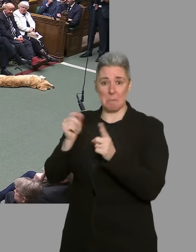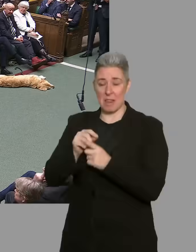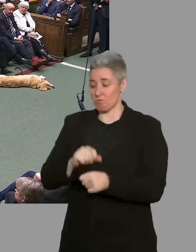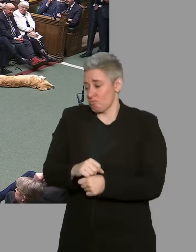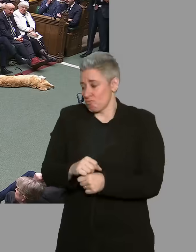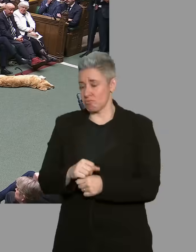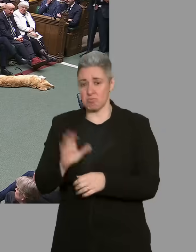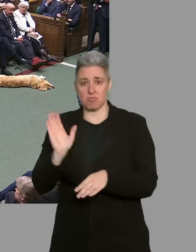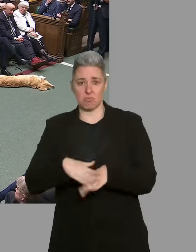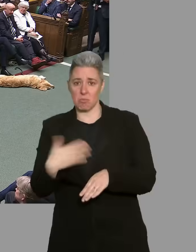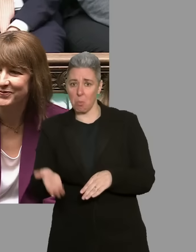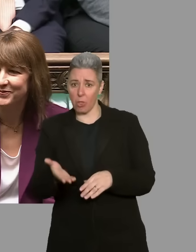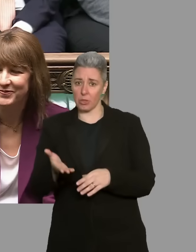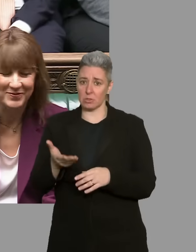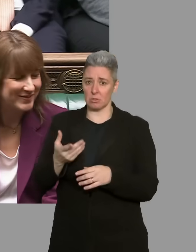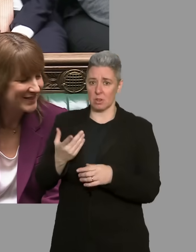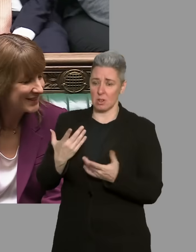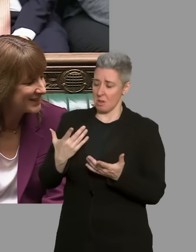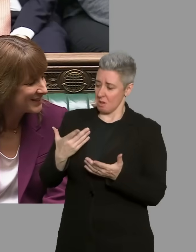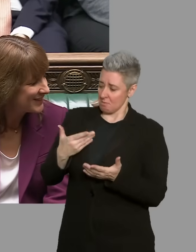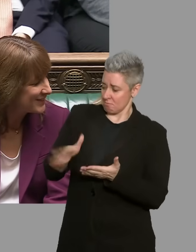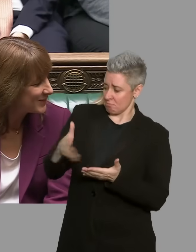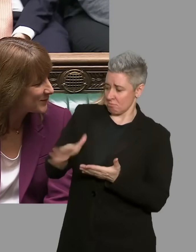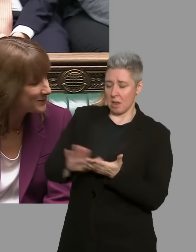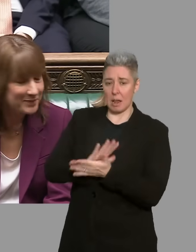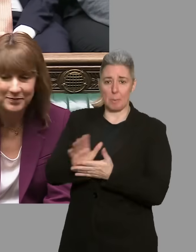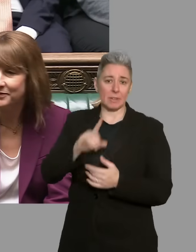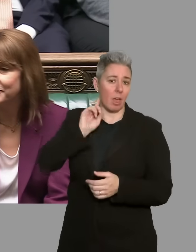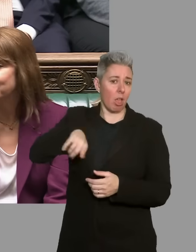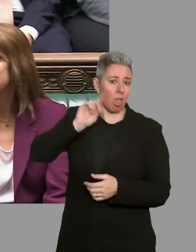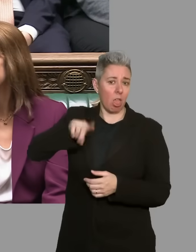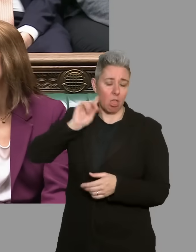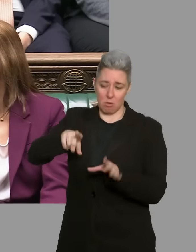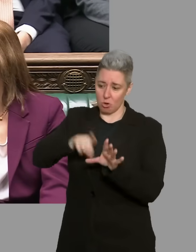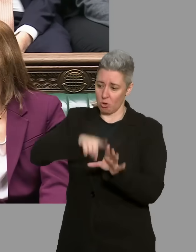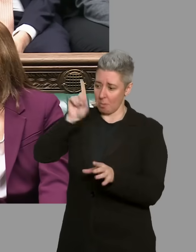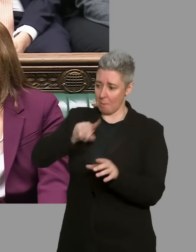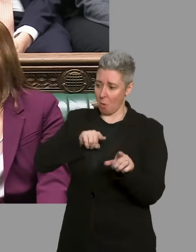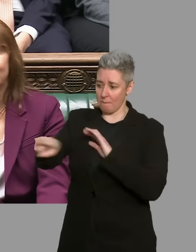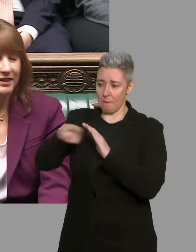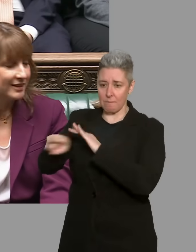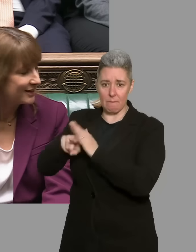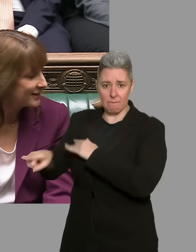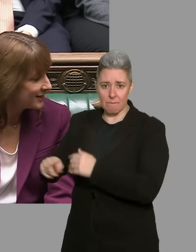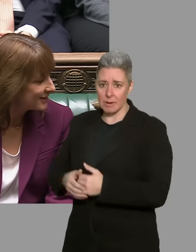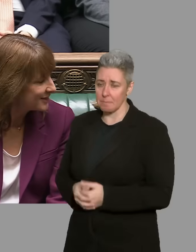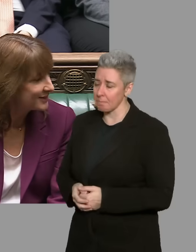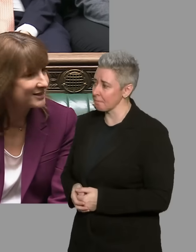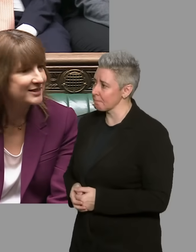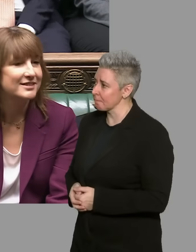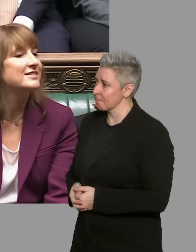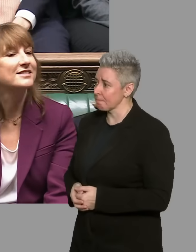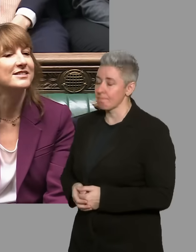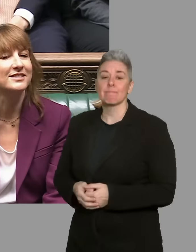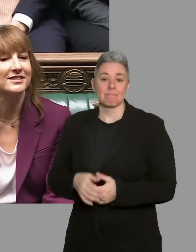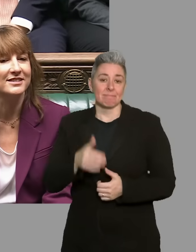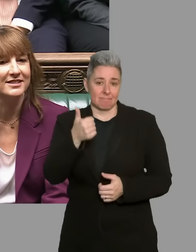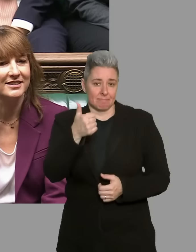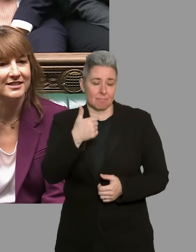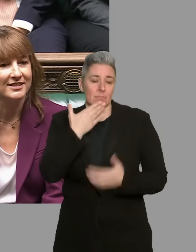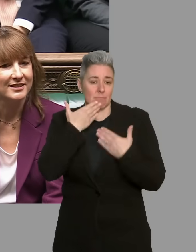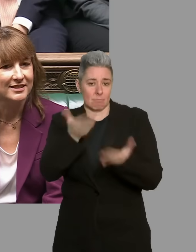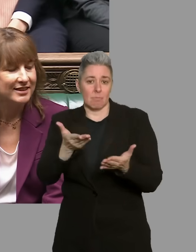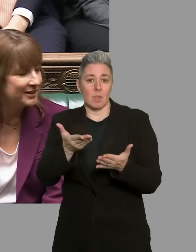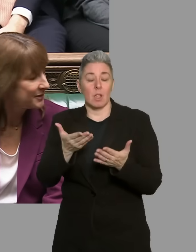tell him, alongside the record settlement that we've put in place for the Scottish Government, we're delivering huge investment in apprenticeships and